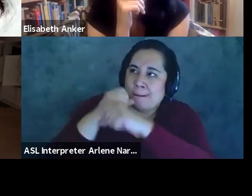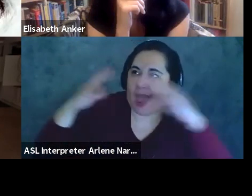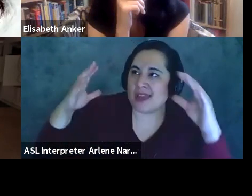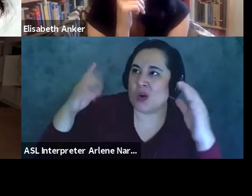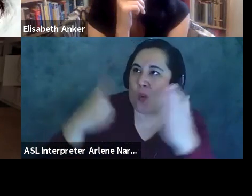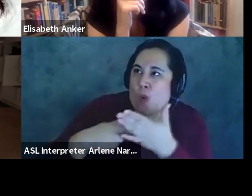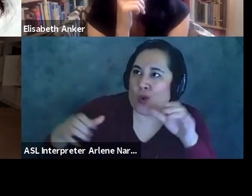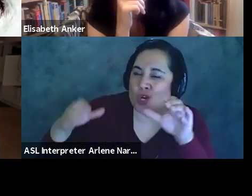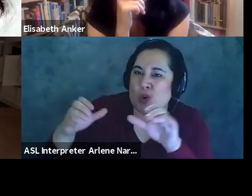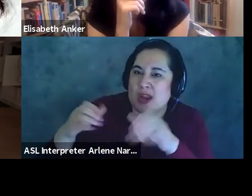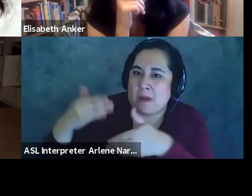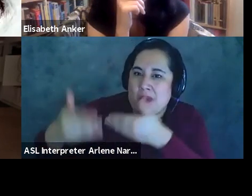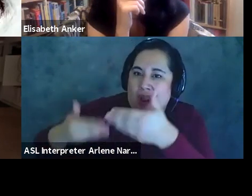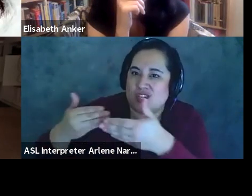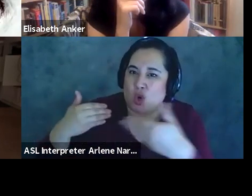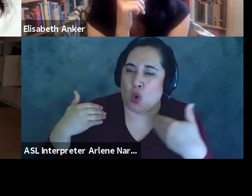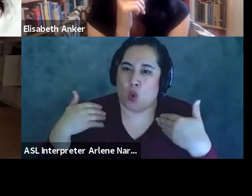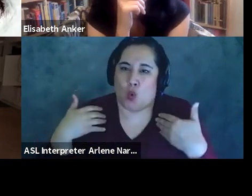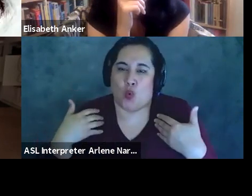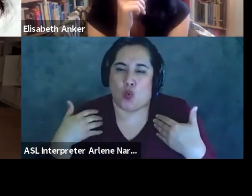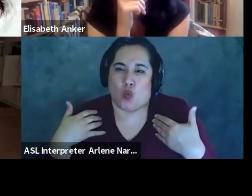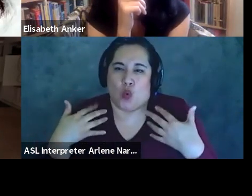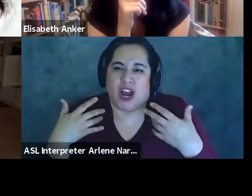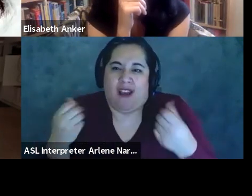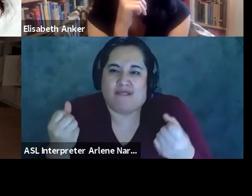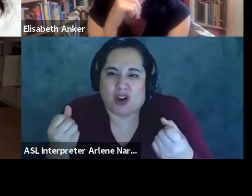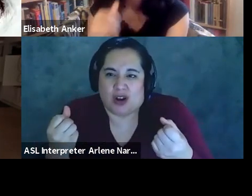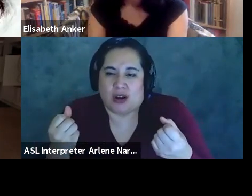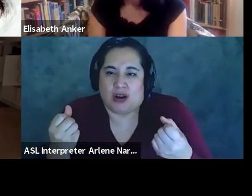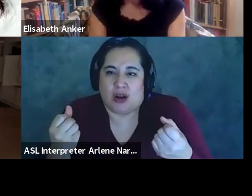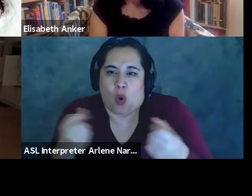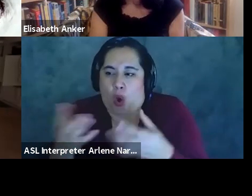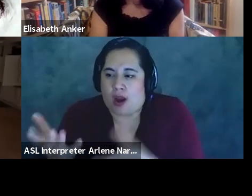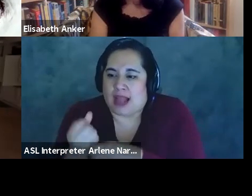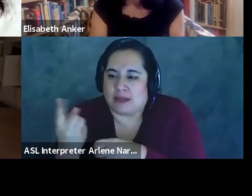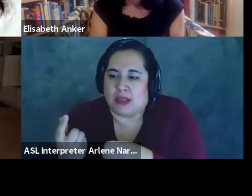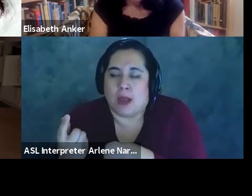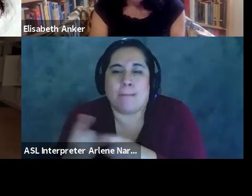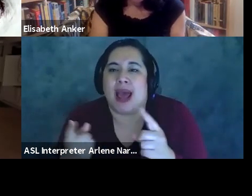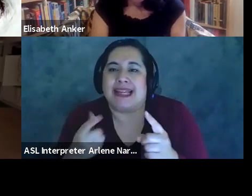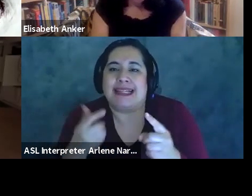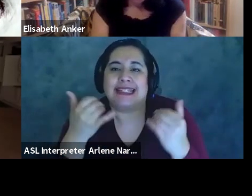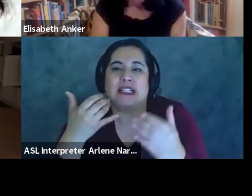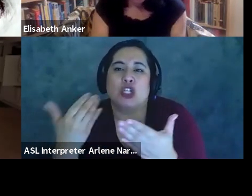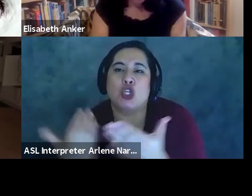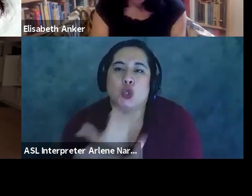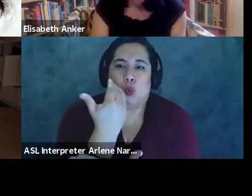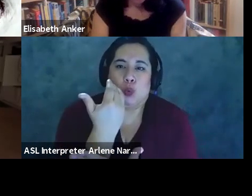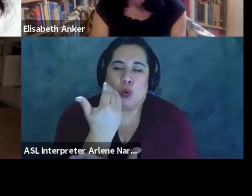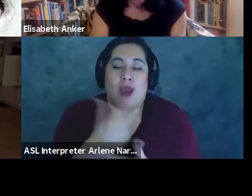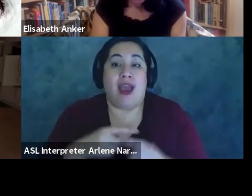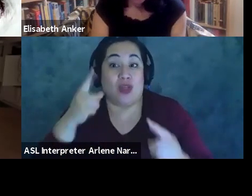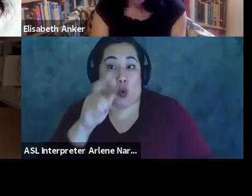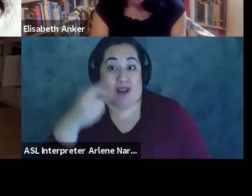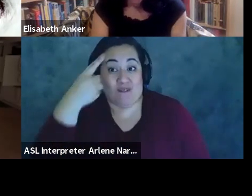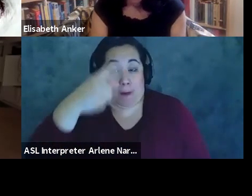we're doing is in the process of recovering something, but generating something new. And the questions for me,